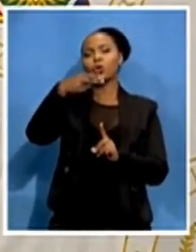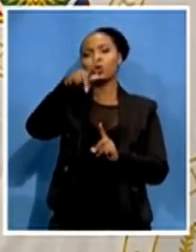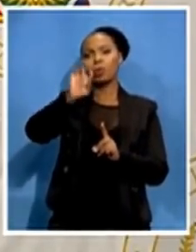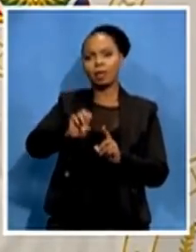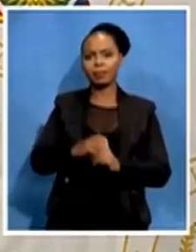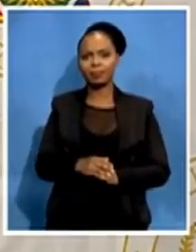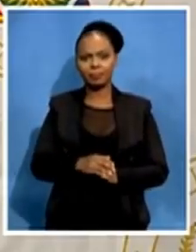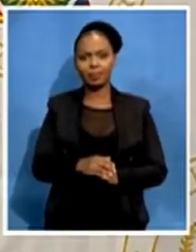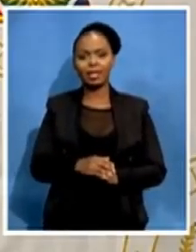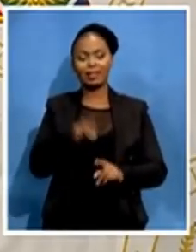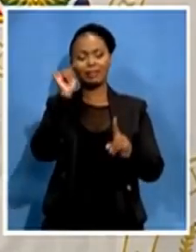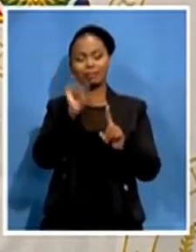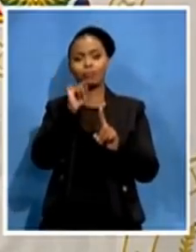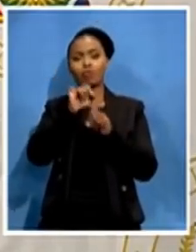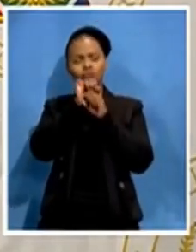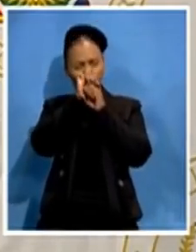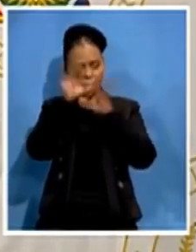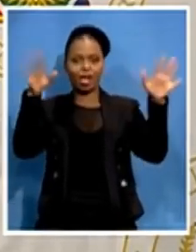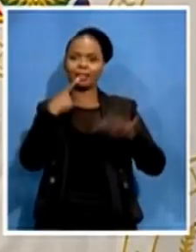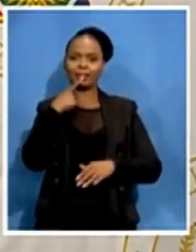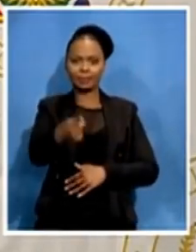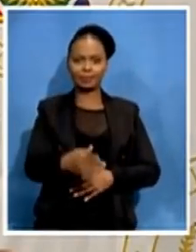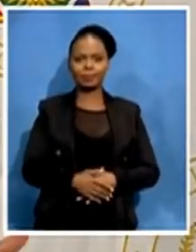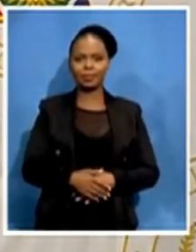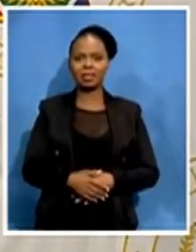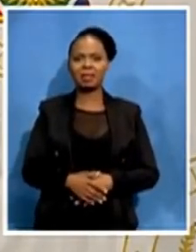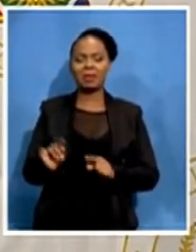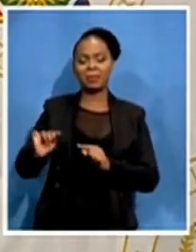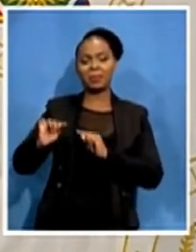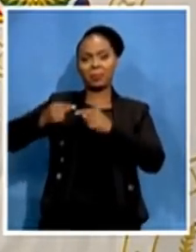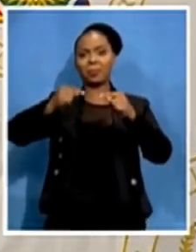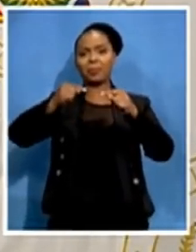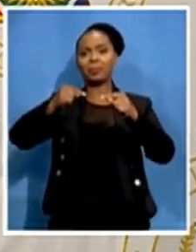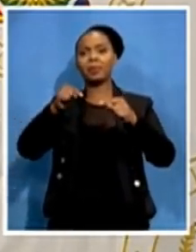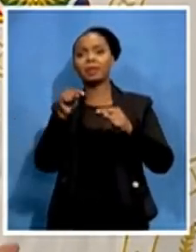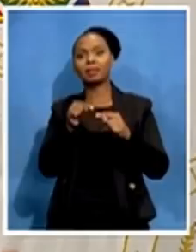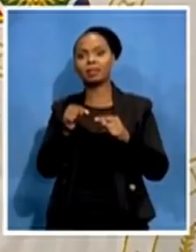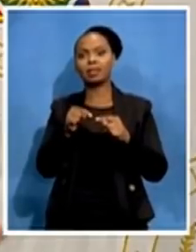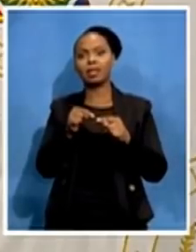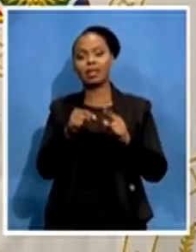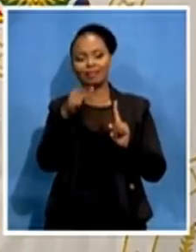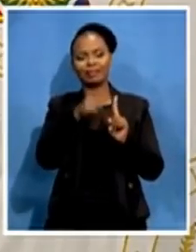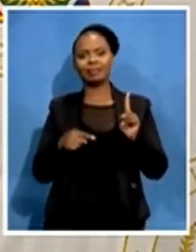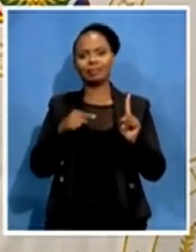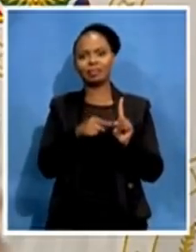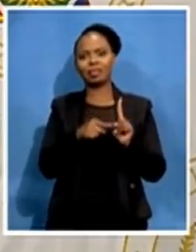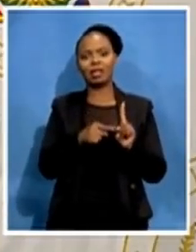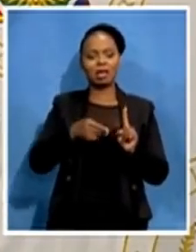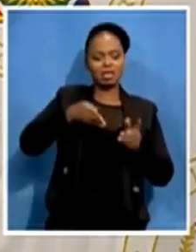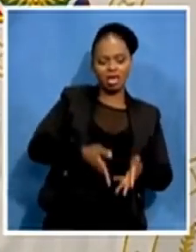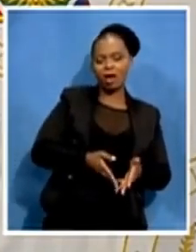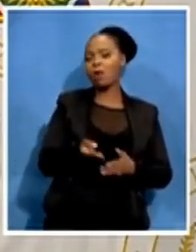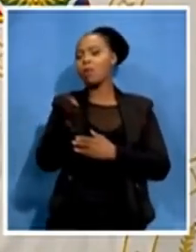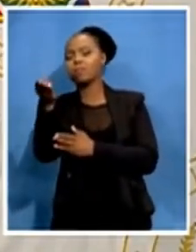fact that allegations against him have been made is here or there. You see, we've been saying to the